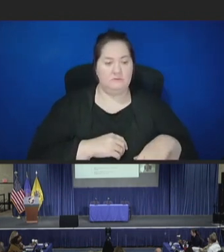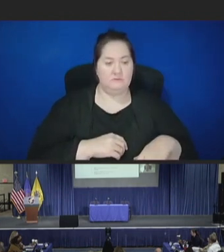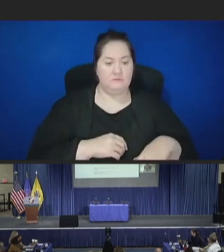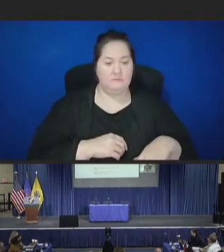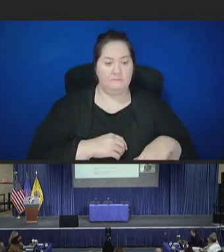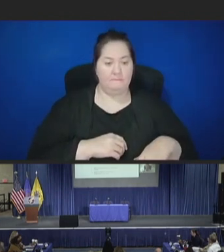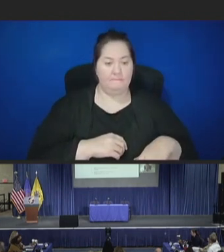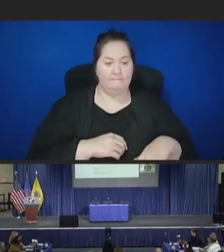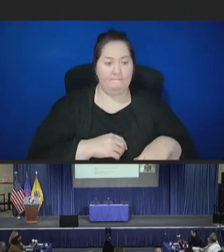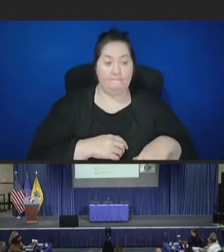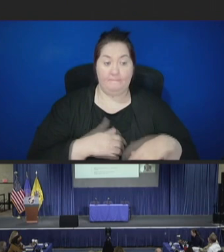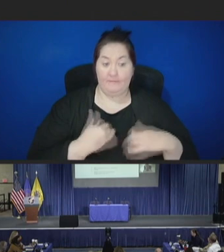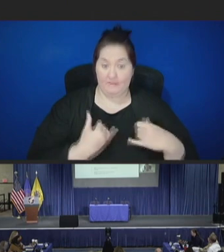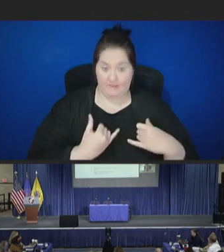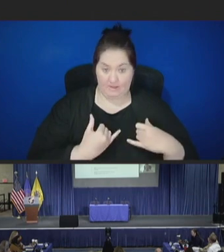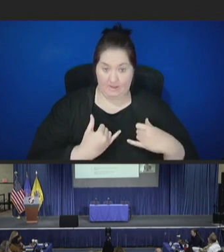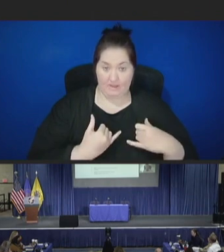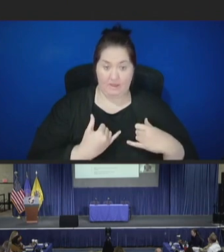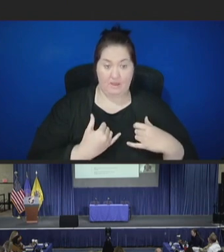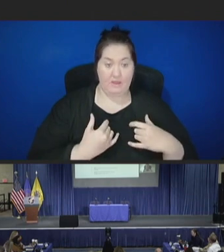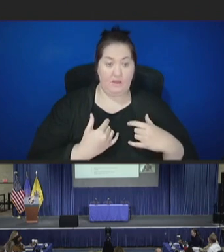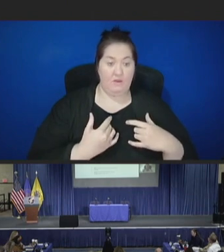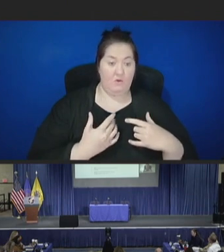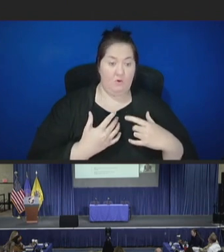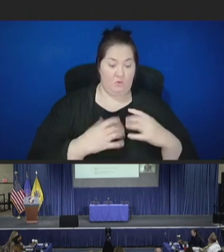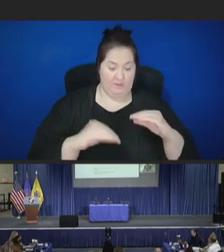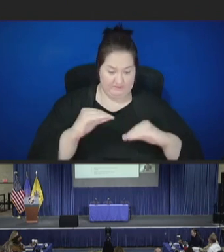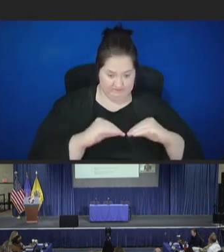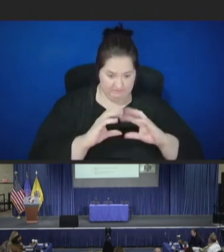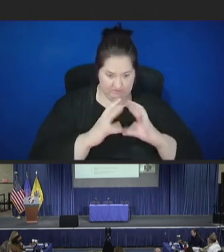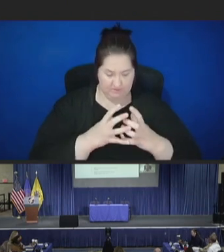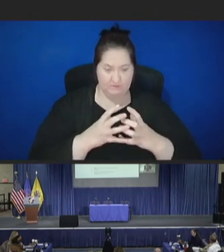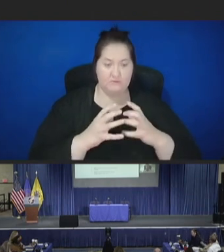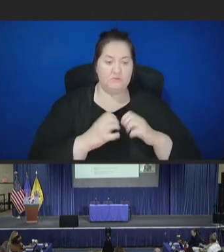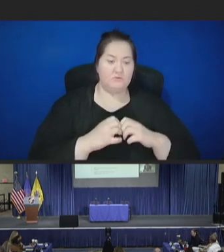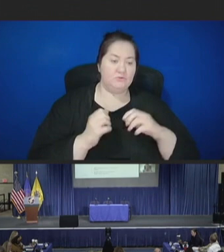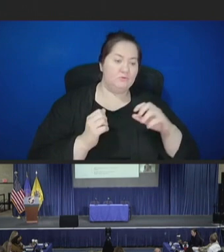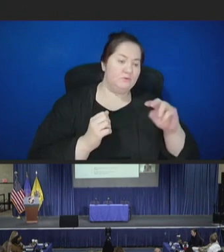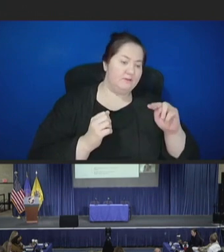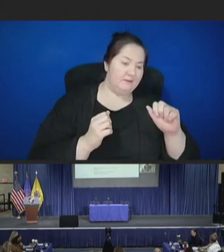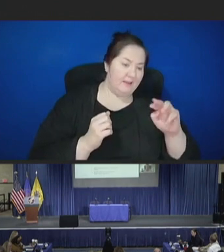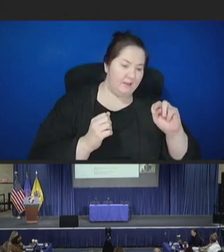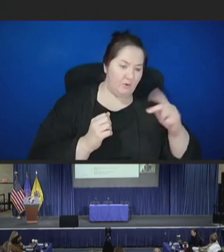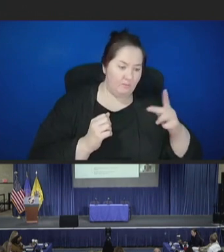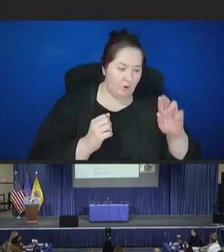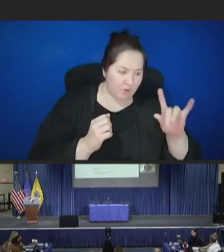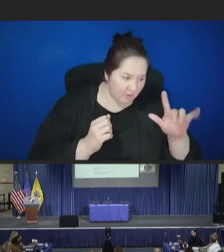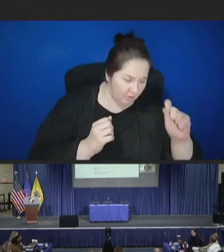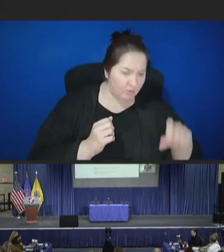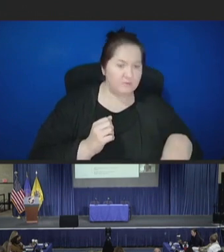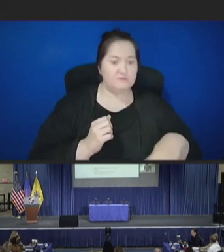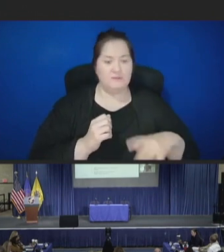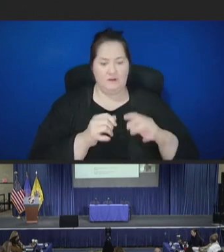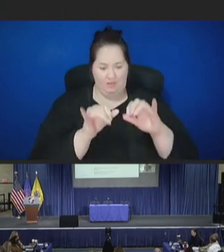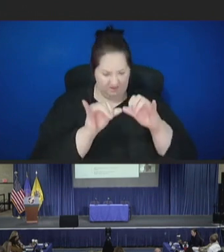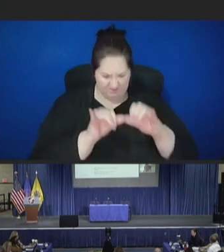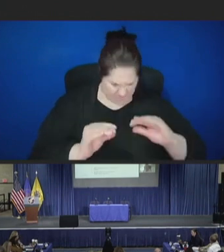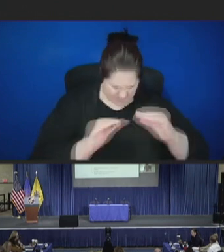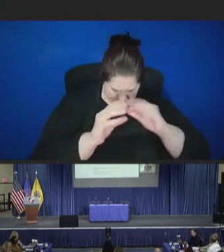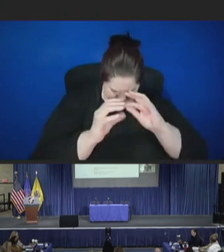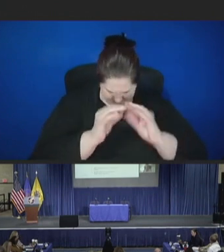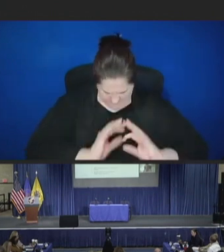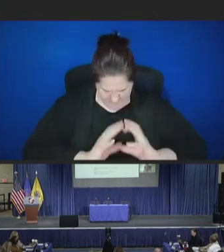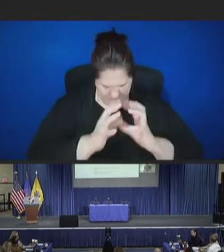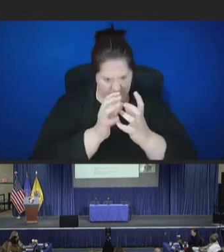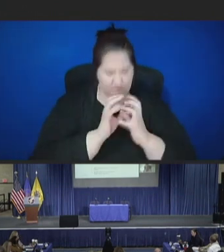And now we assemble this protein into nanoparticles, and we do all kinds of other engineering, and end up with